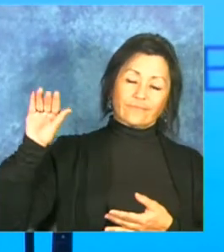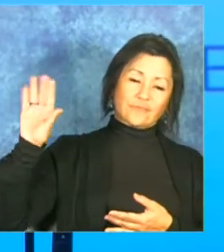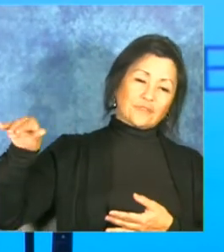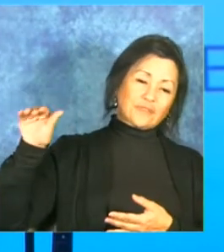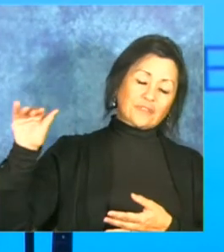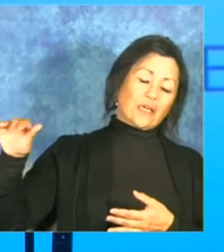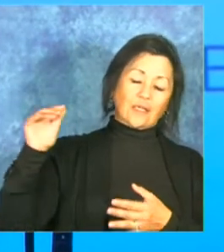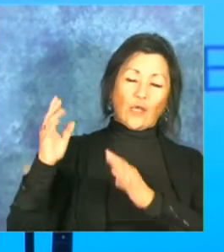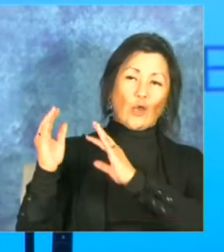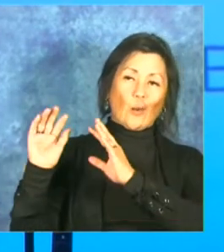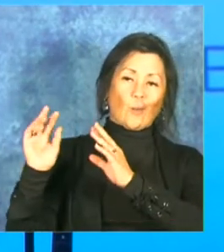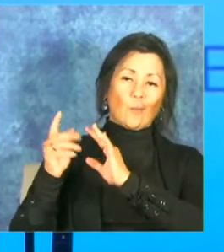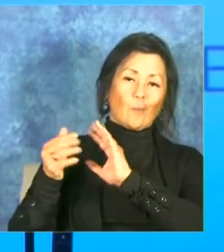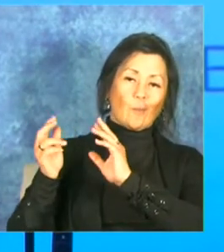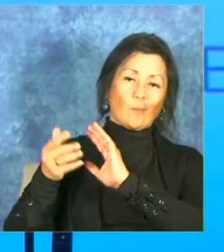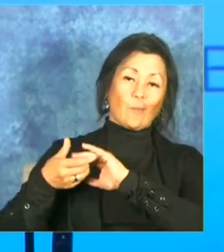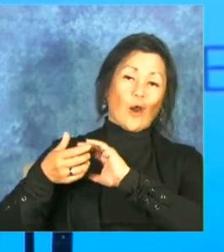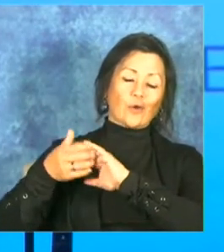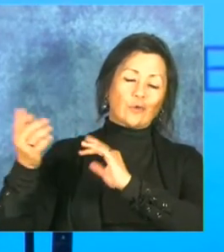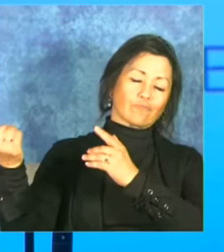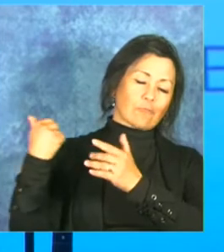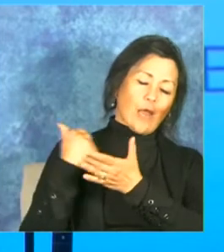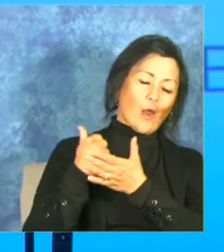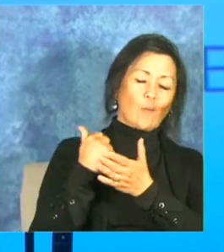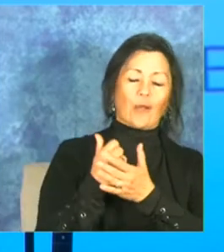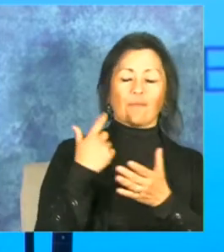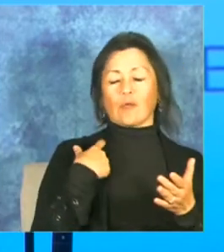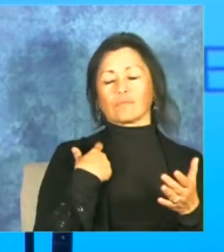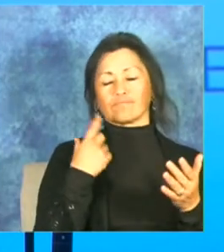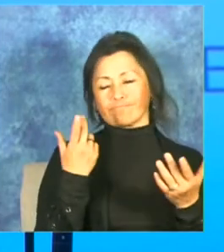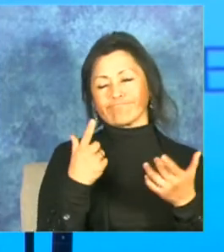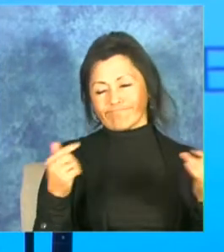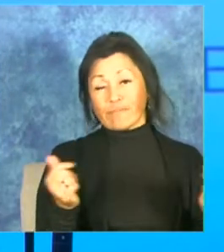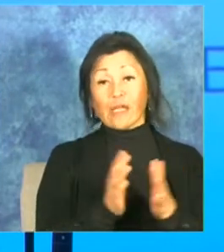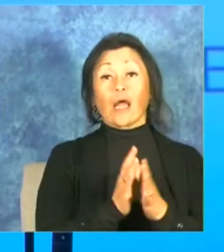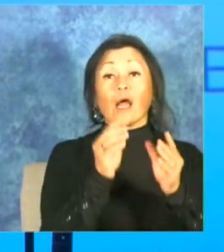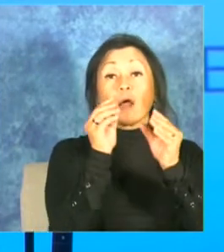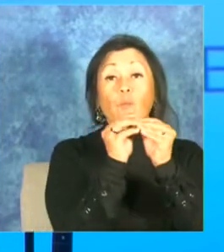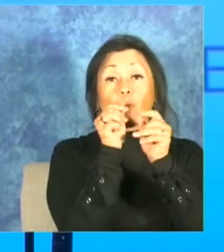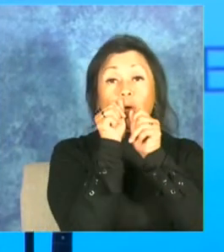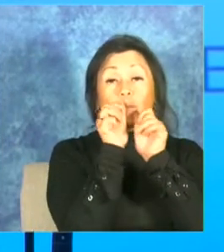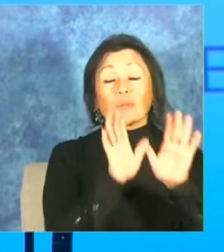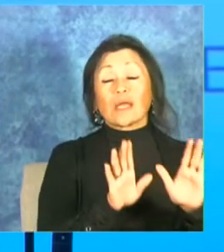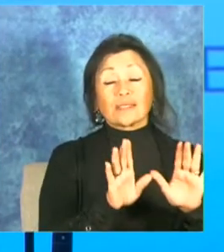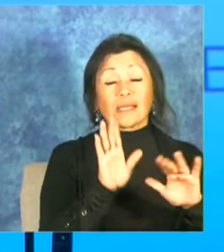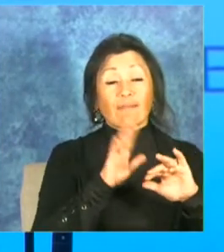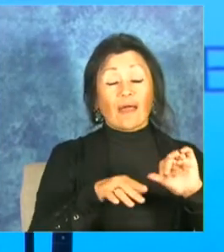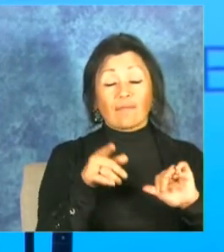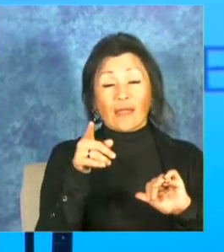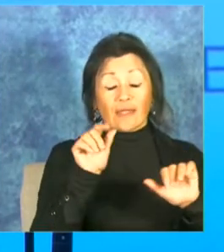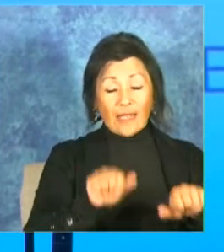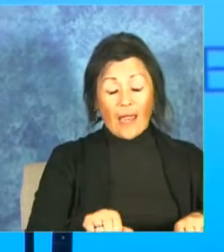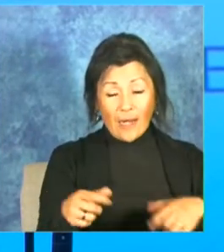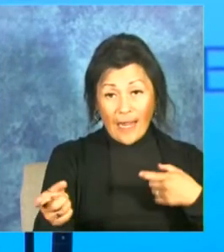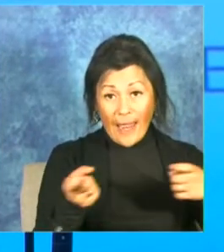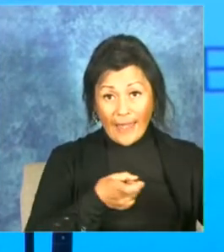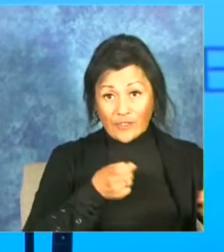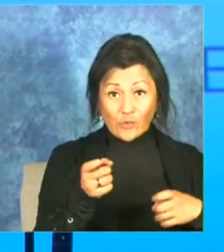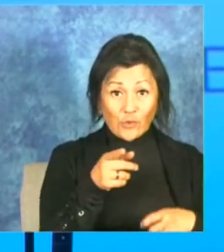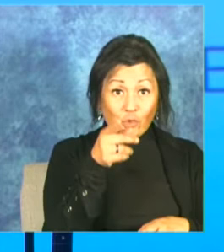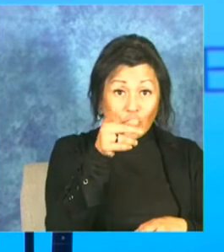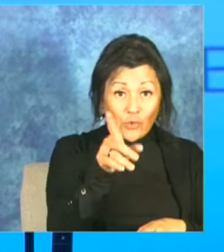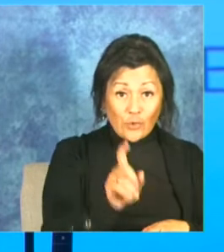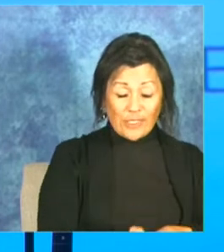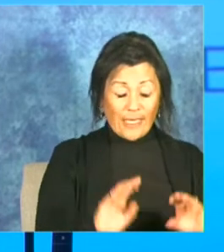came, filled both boats up so that they began to sink. More blessings than they could handle. You need